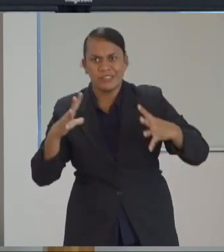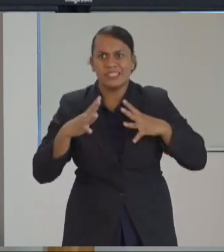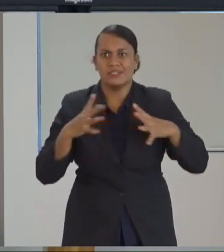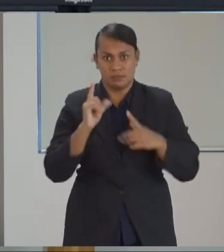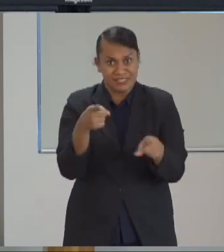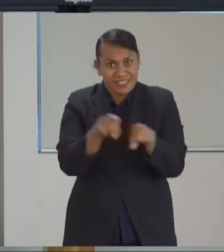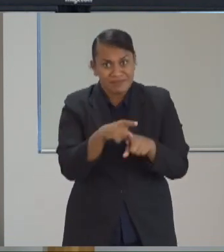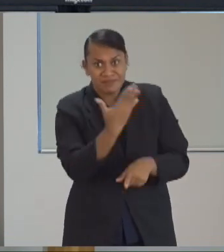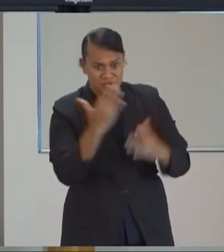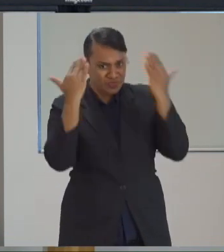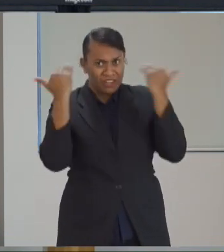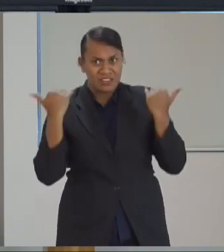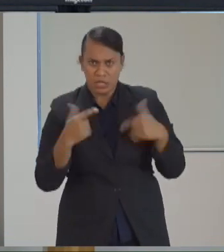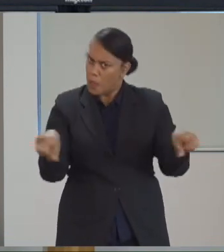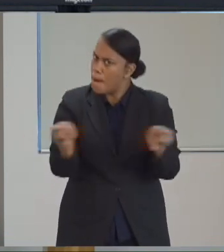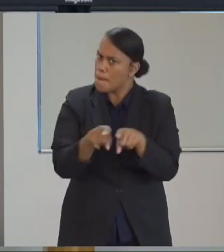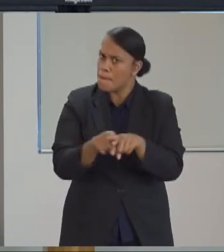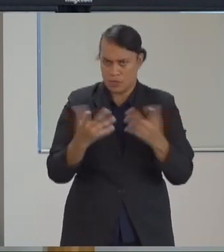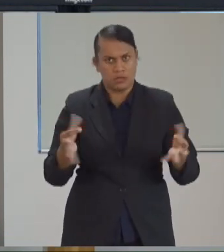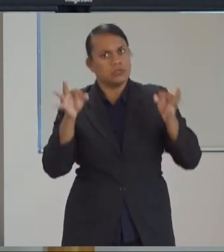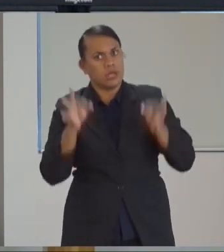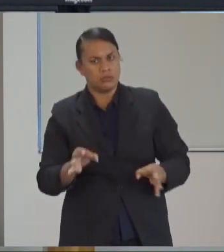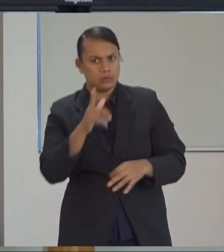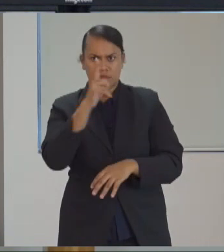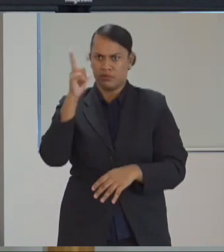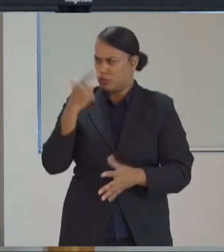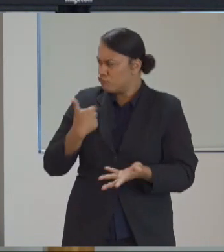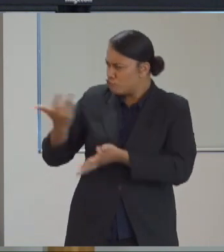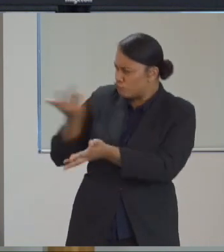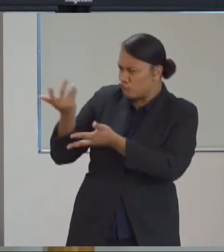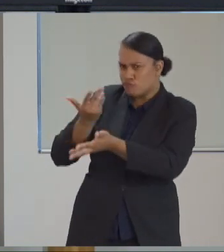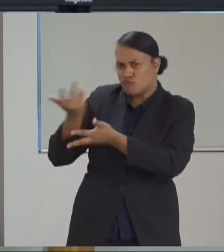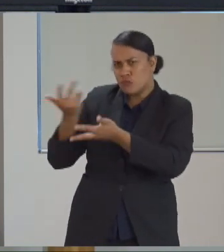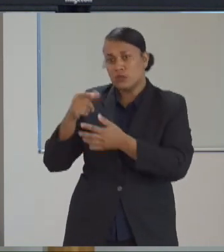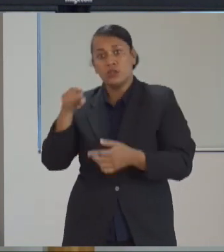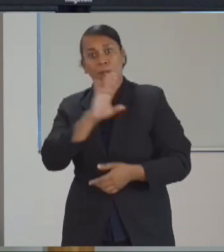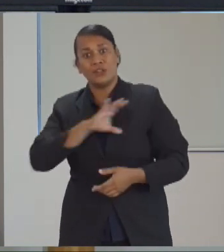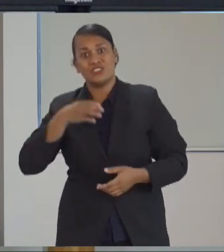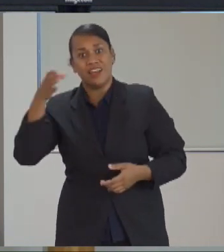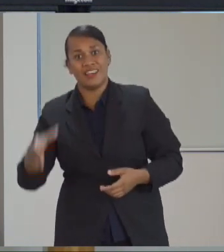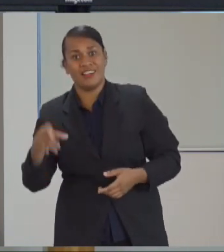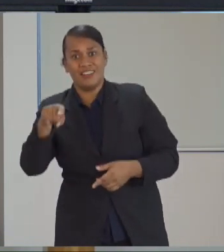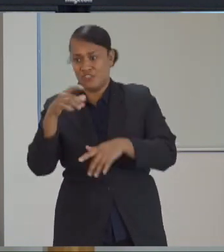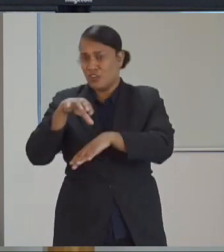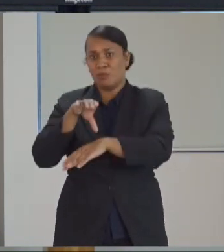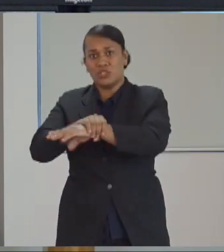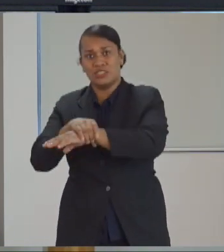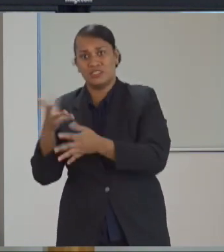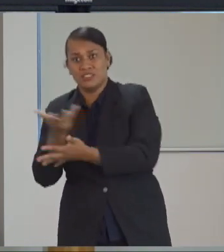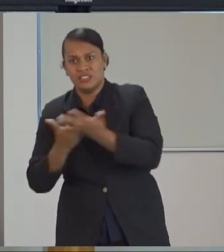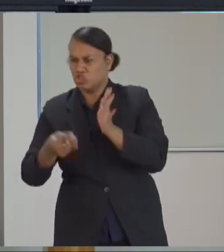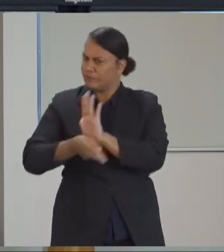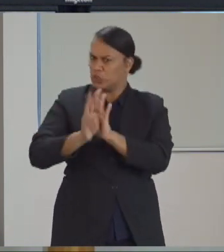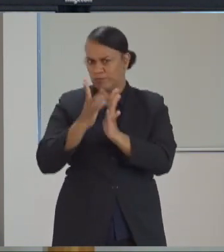yesterday. We've had discussions with the Commissioner of Police on how these fundamentally flawed rulings can be expeditiously reviewed